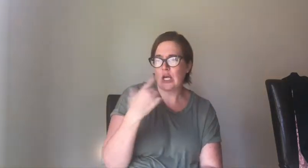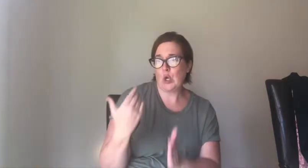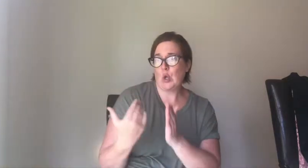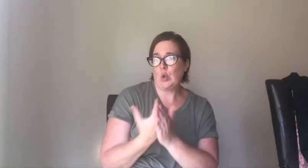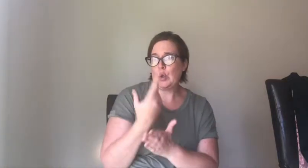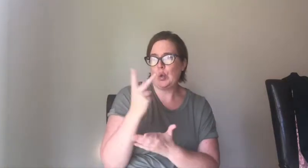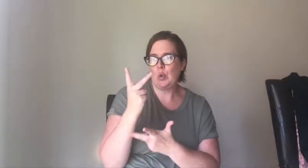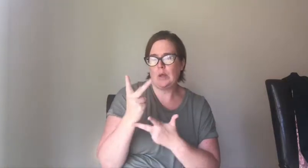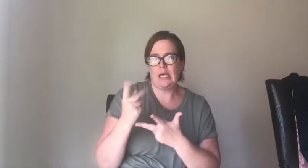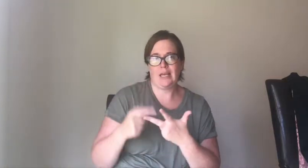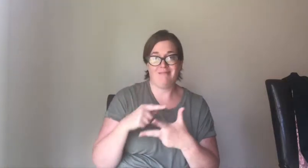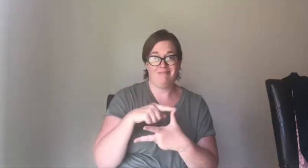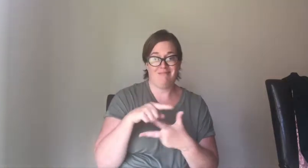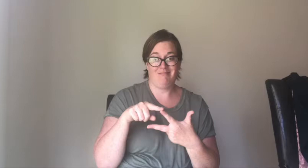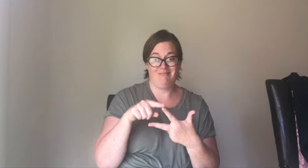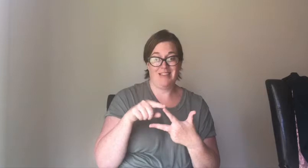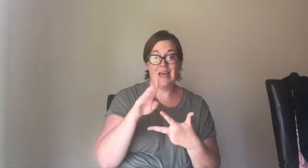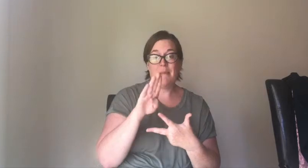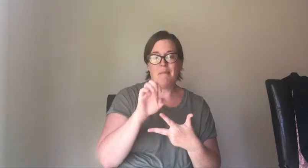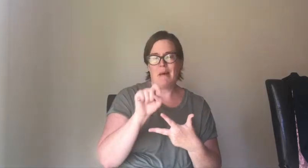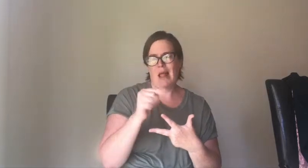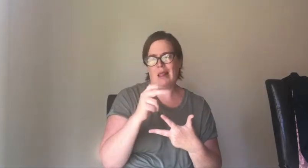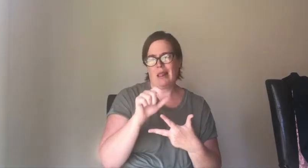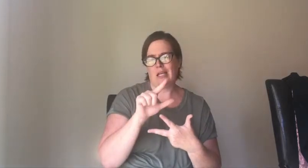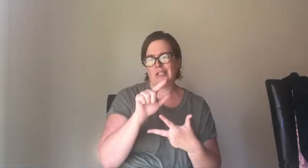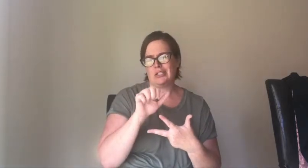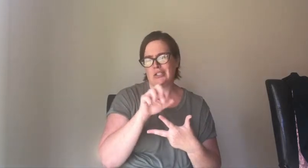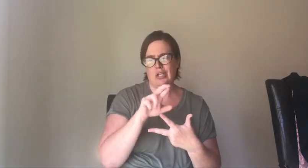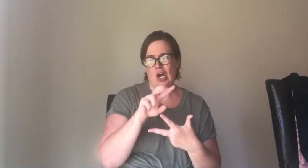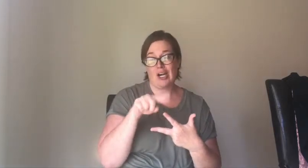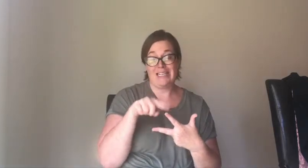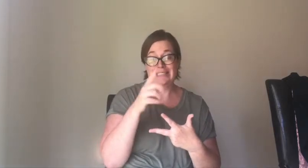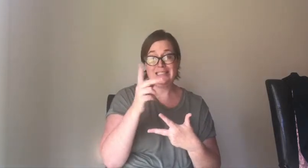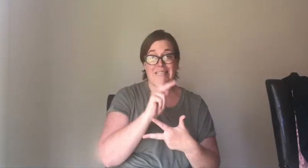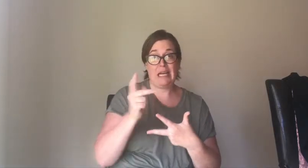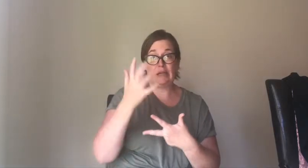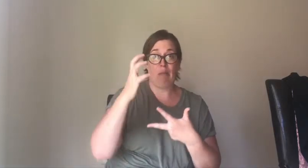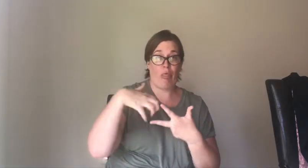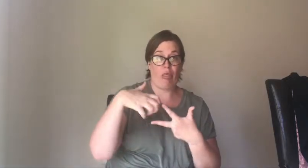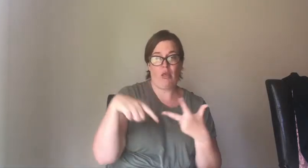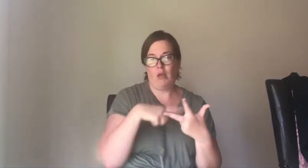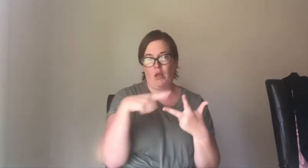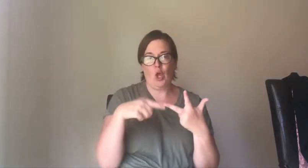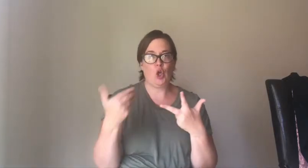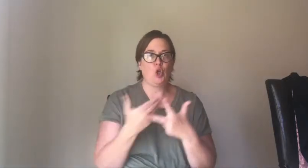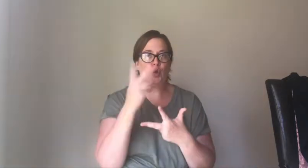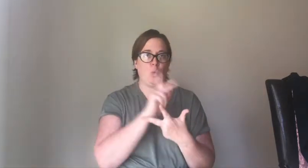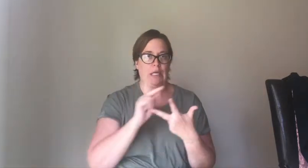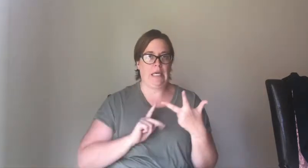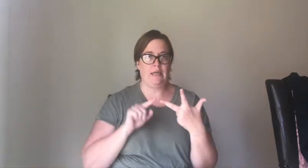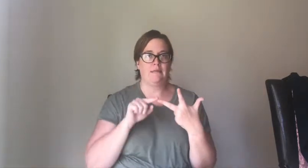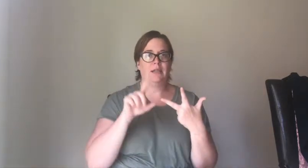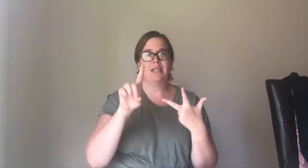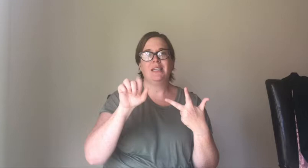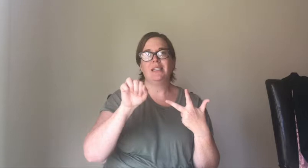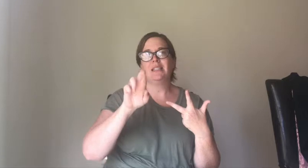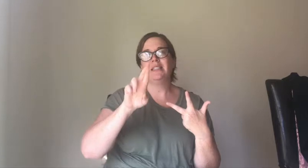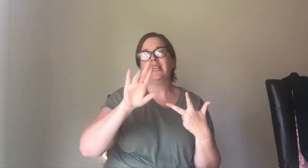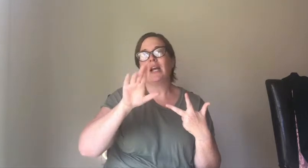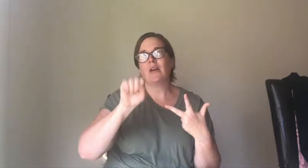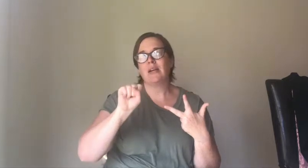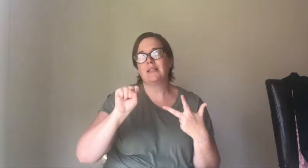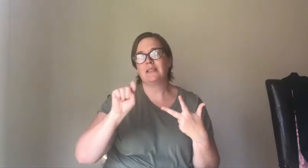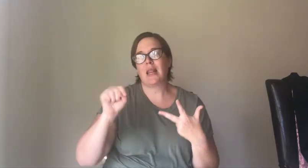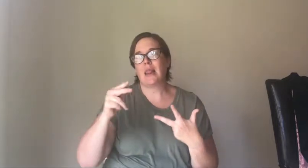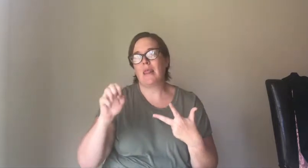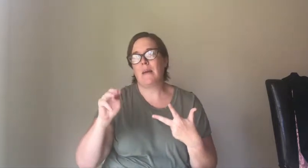follower of Christ just by observing the way I live my life? That's the question. So I want to take you to a